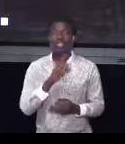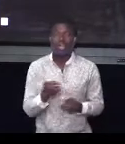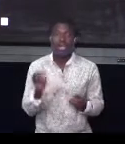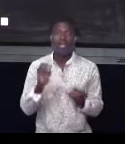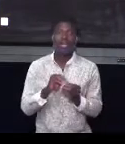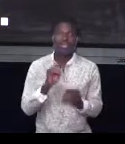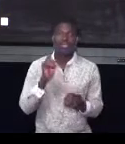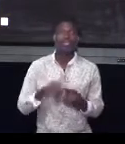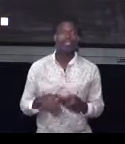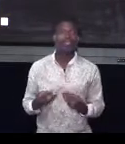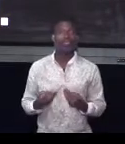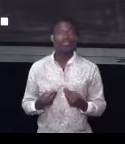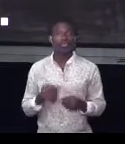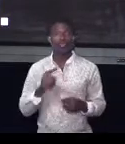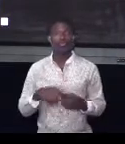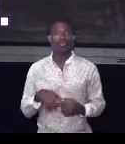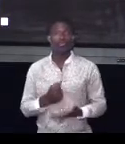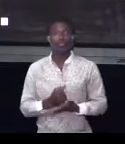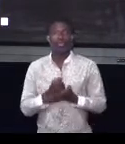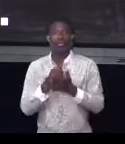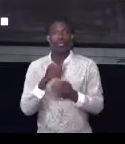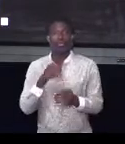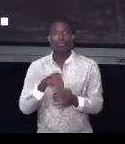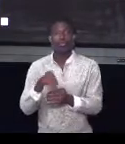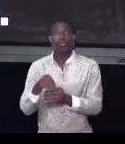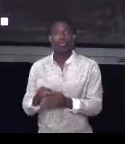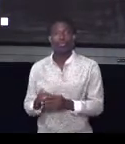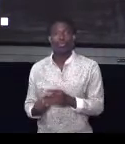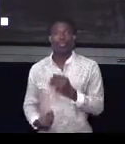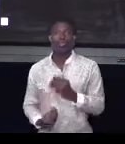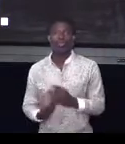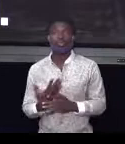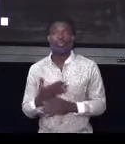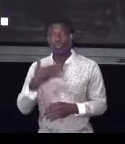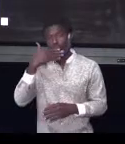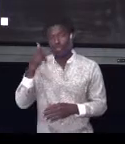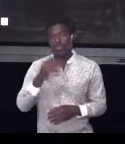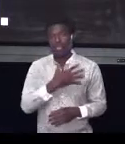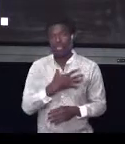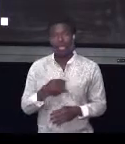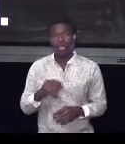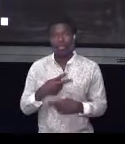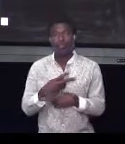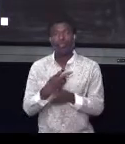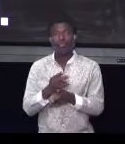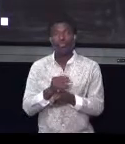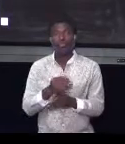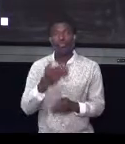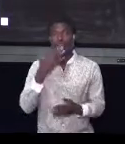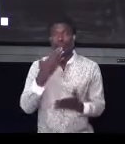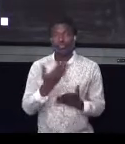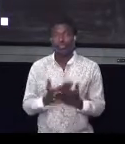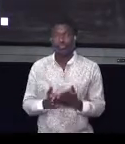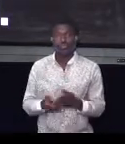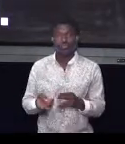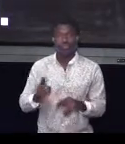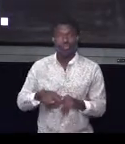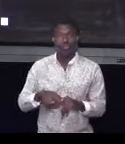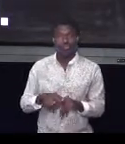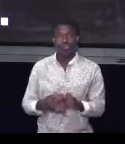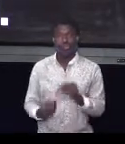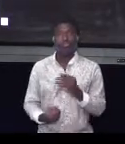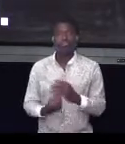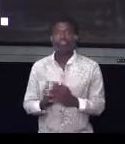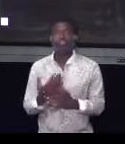are added to the soil to help crops grow better and produce good yield. Let me repeat it